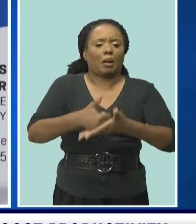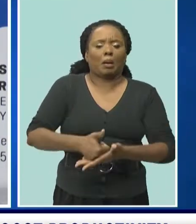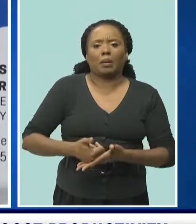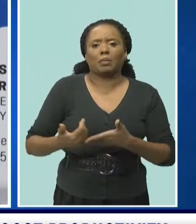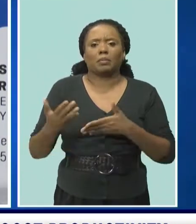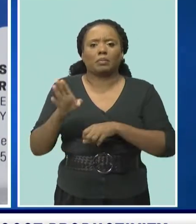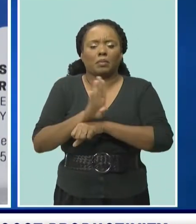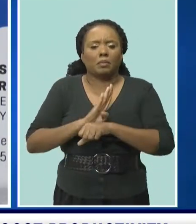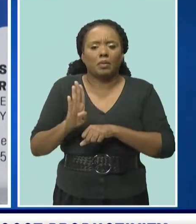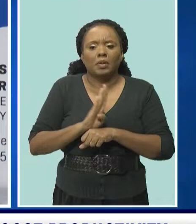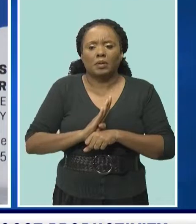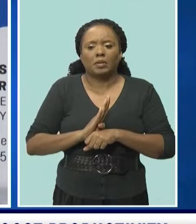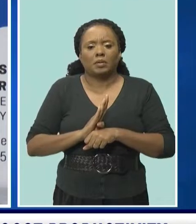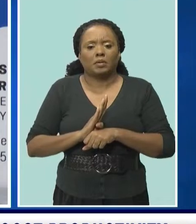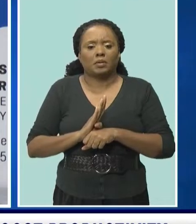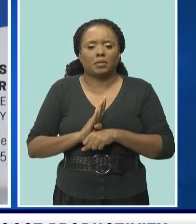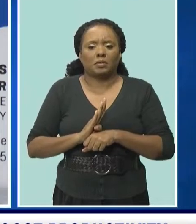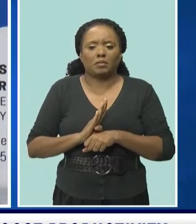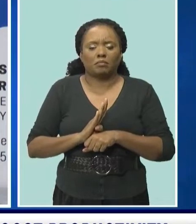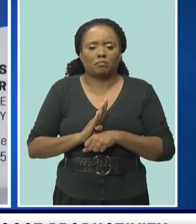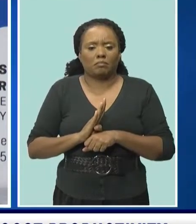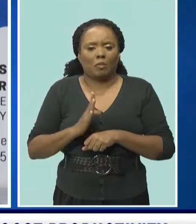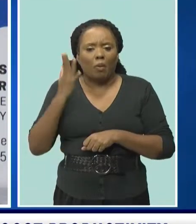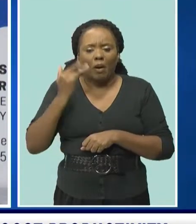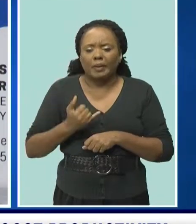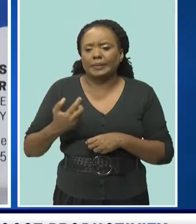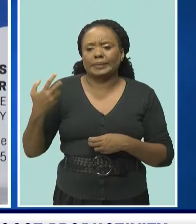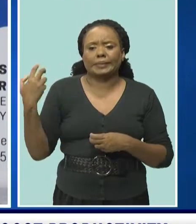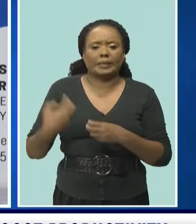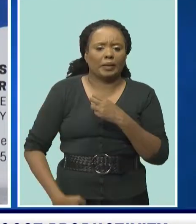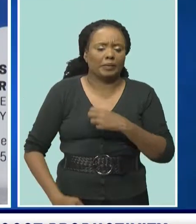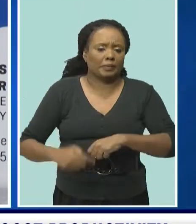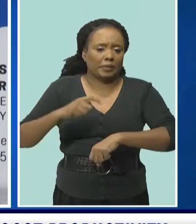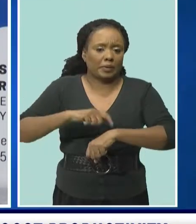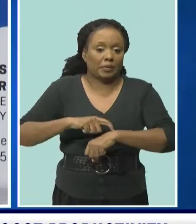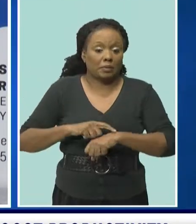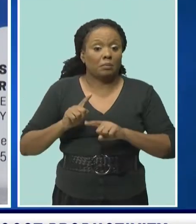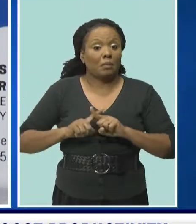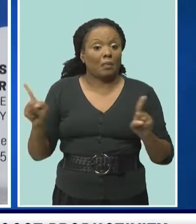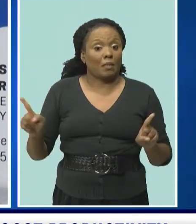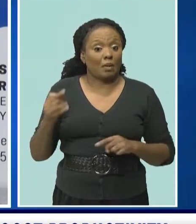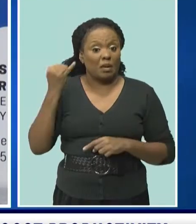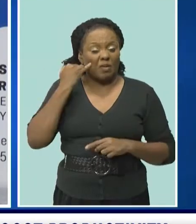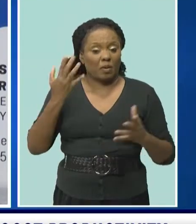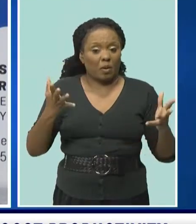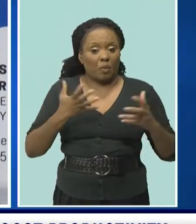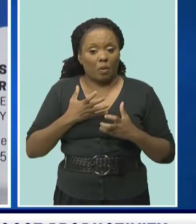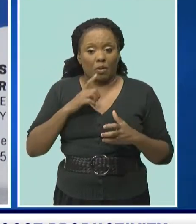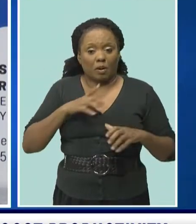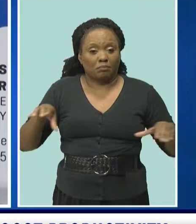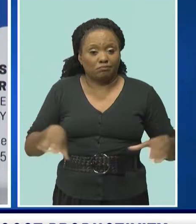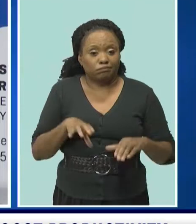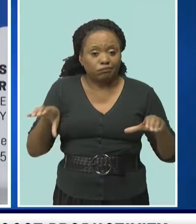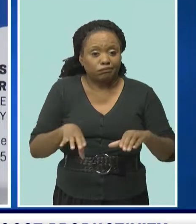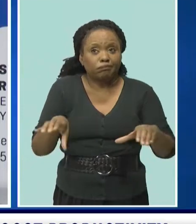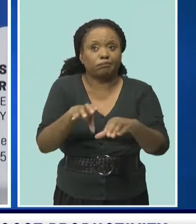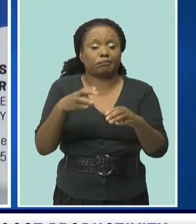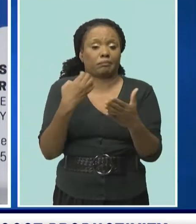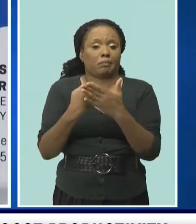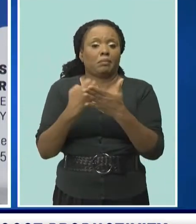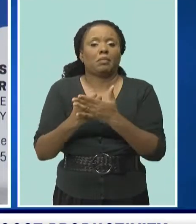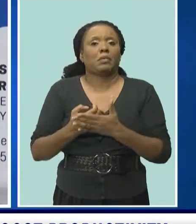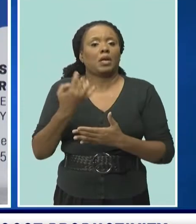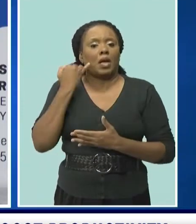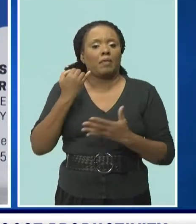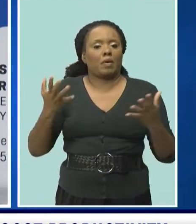through a difficult moment. But if we are now to pursue growth aggressively, then it means that we have to